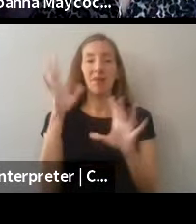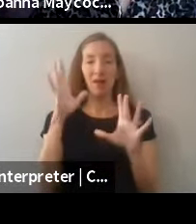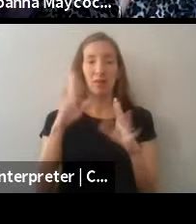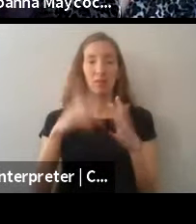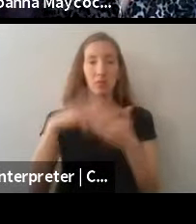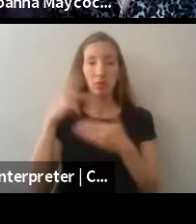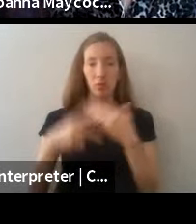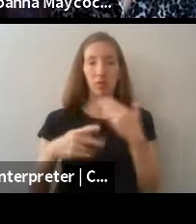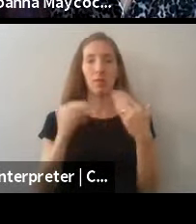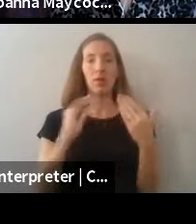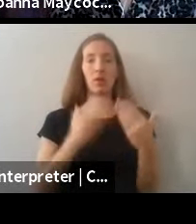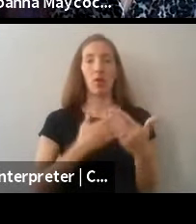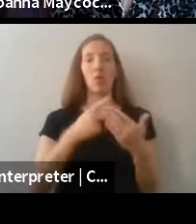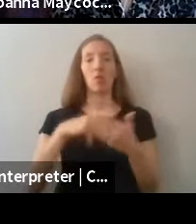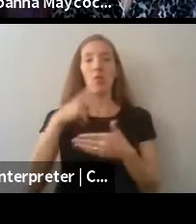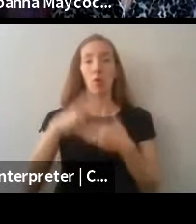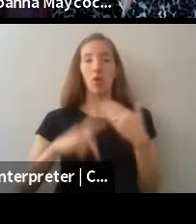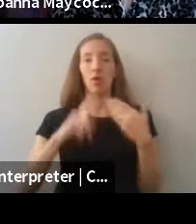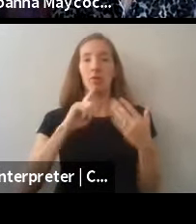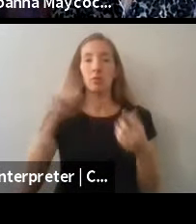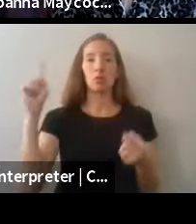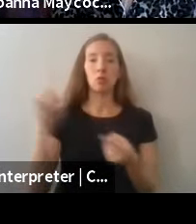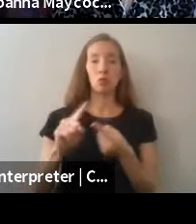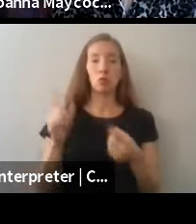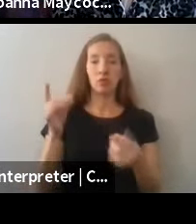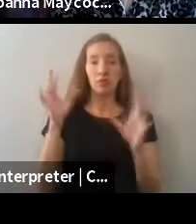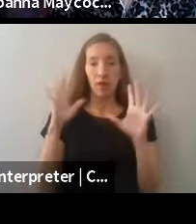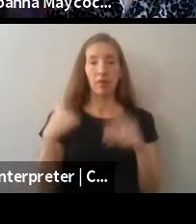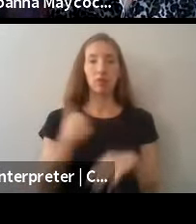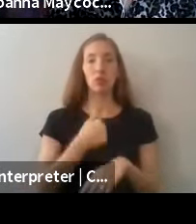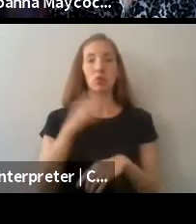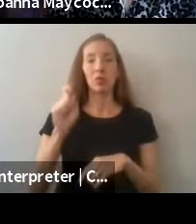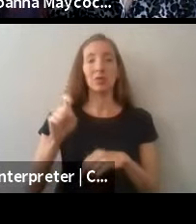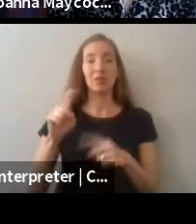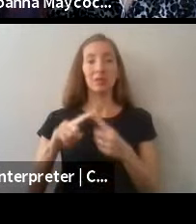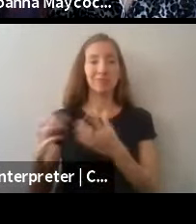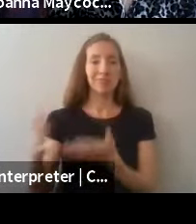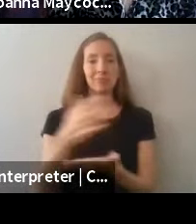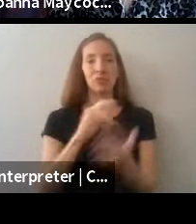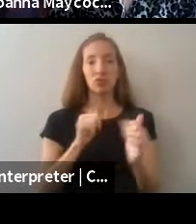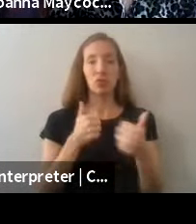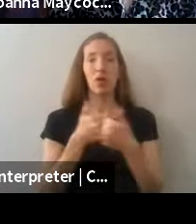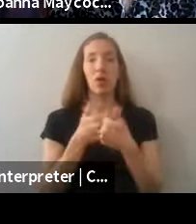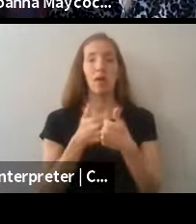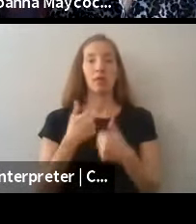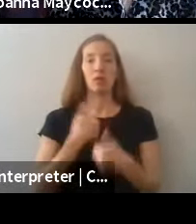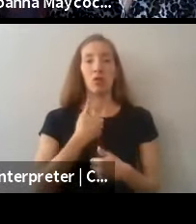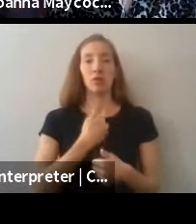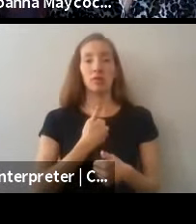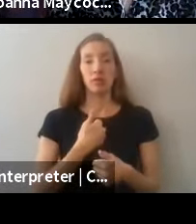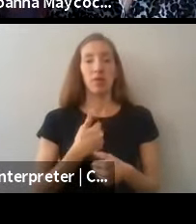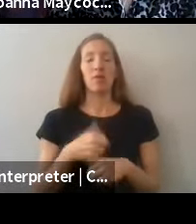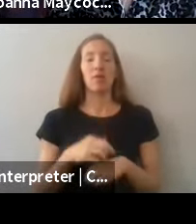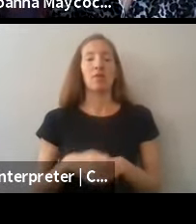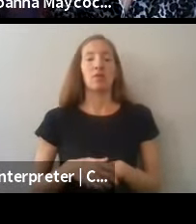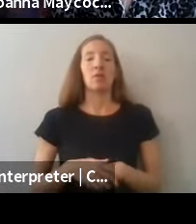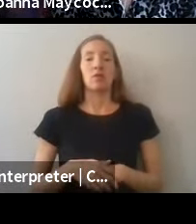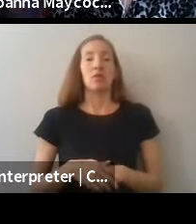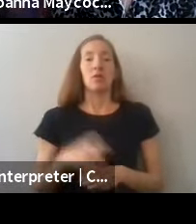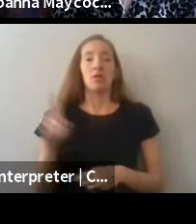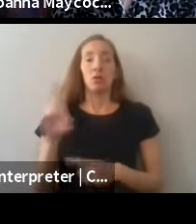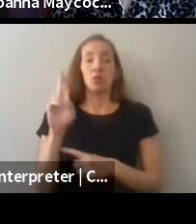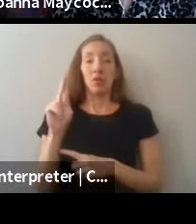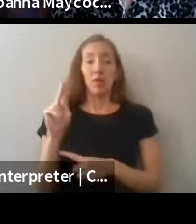challenge ourselves to do more and to fund more. I'm really proud that the UK is investing over £67 million